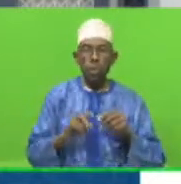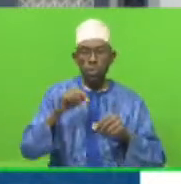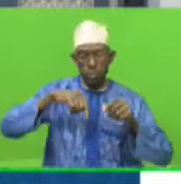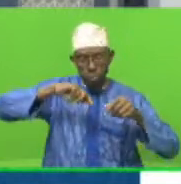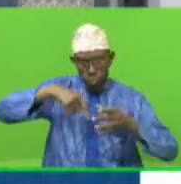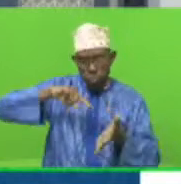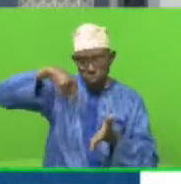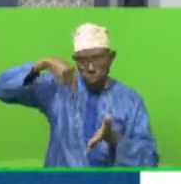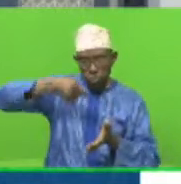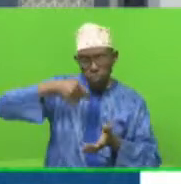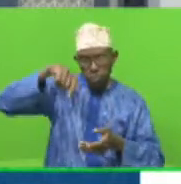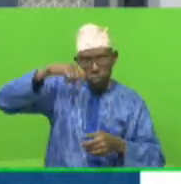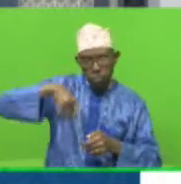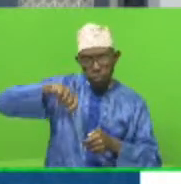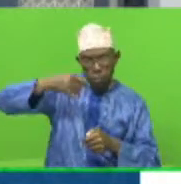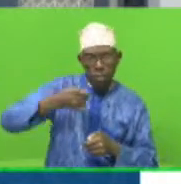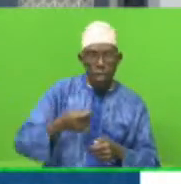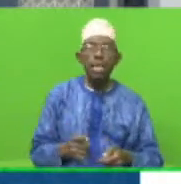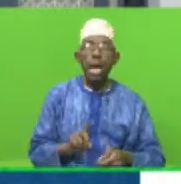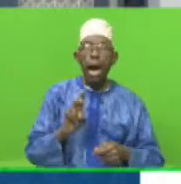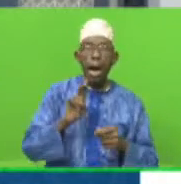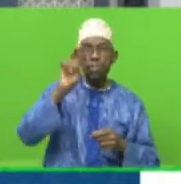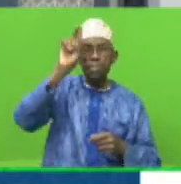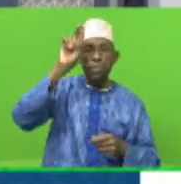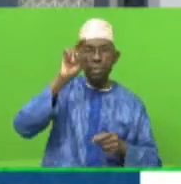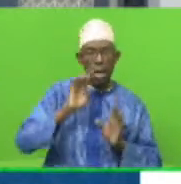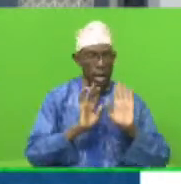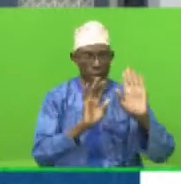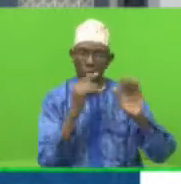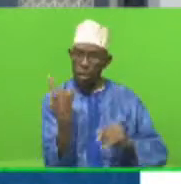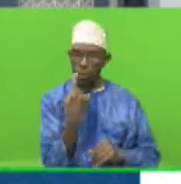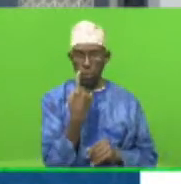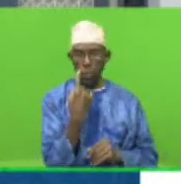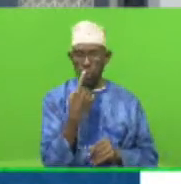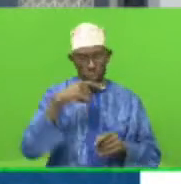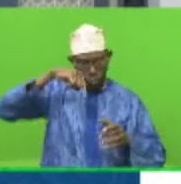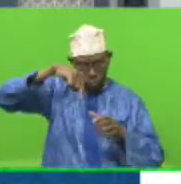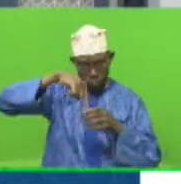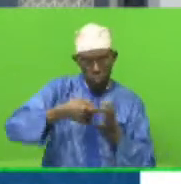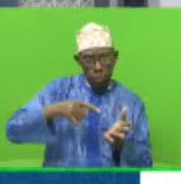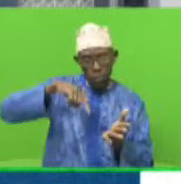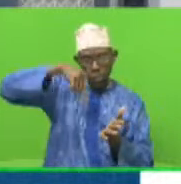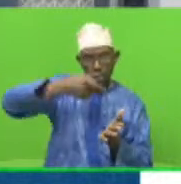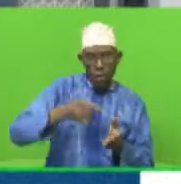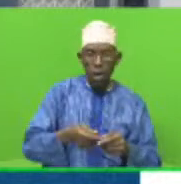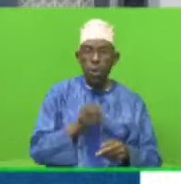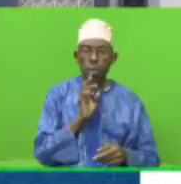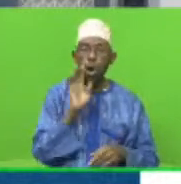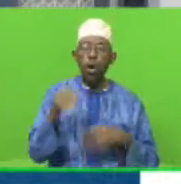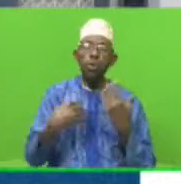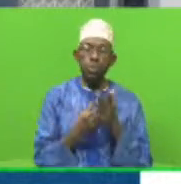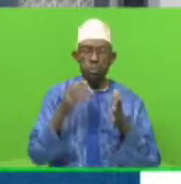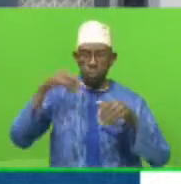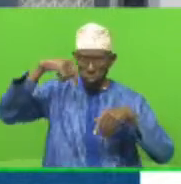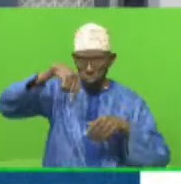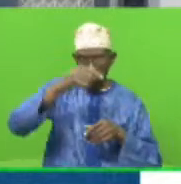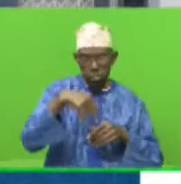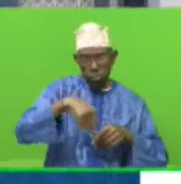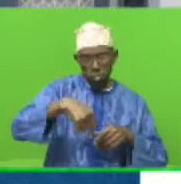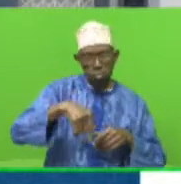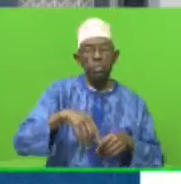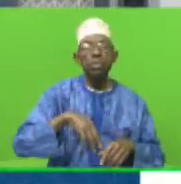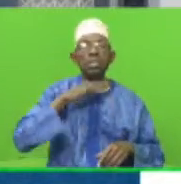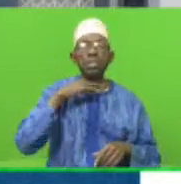hole. If the people on the higher deck left them to bore a hole in that ship, all of them are going to, you know,